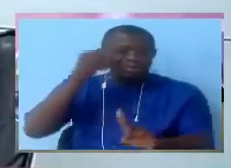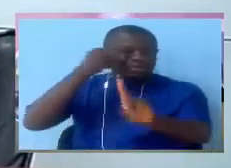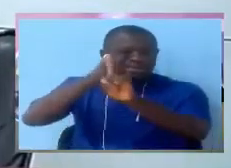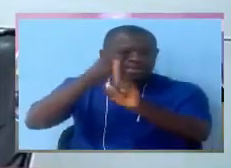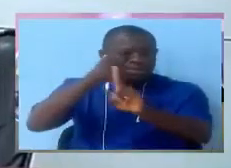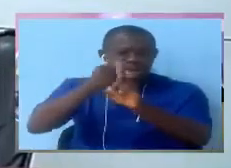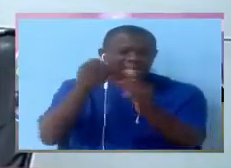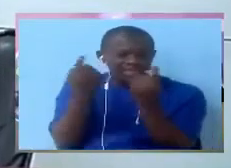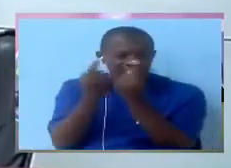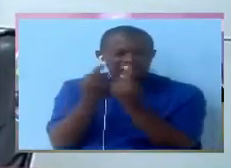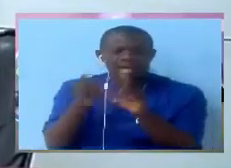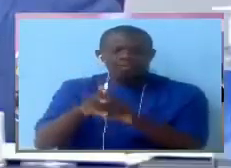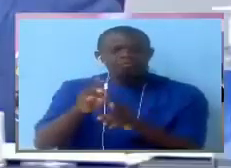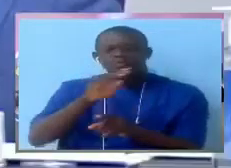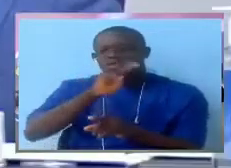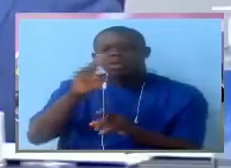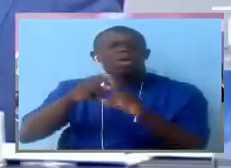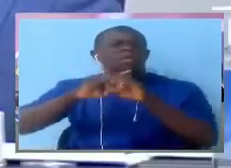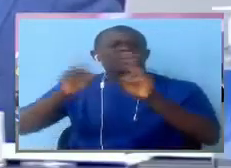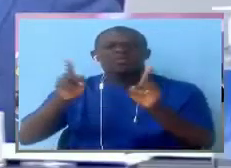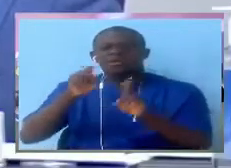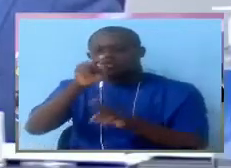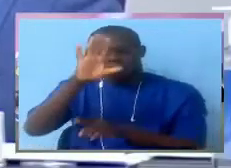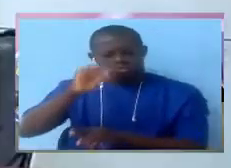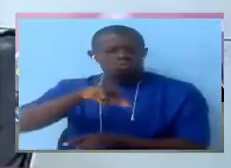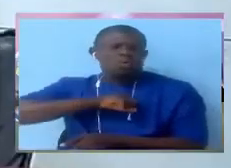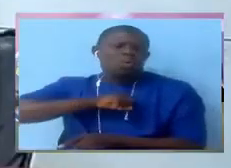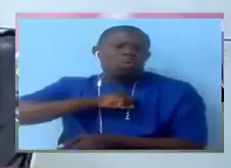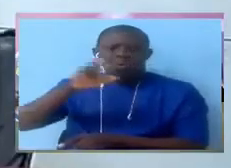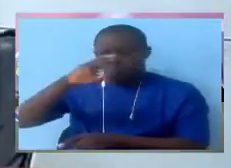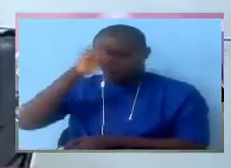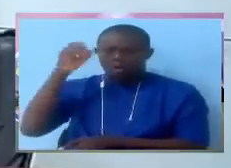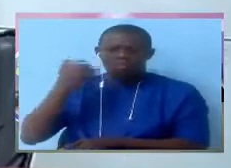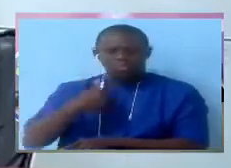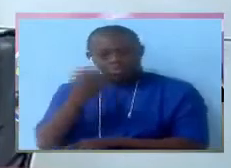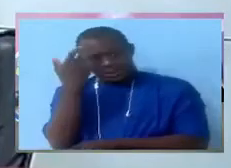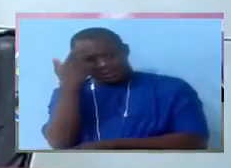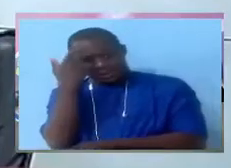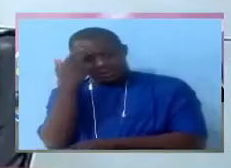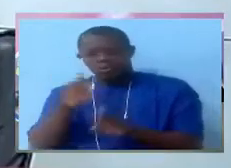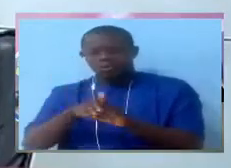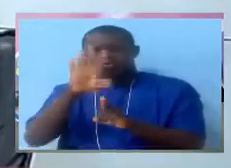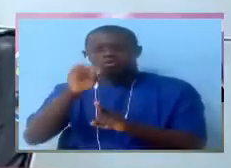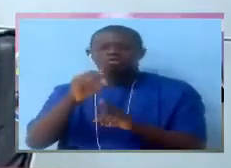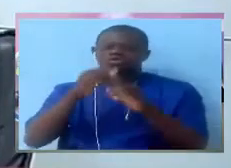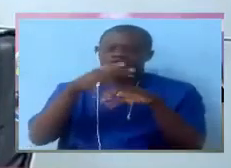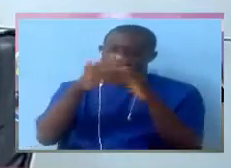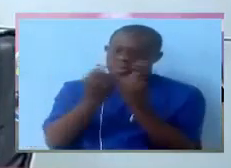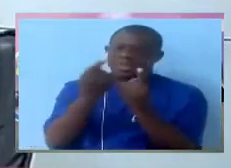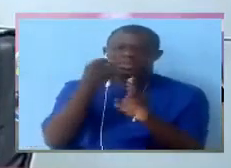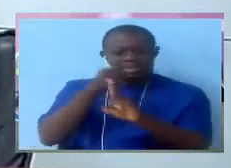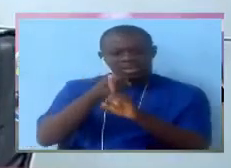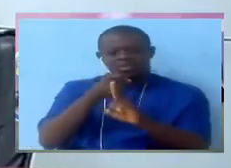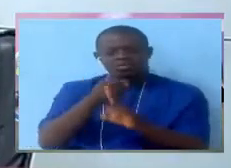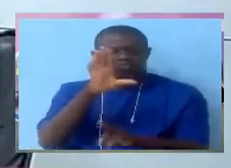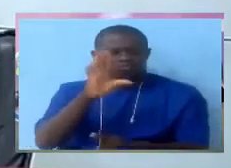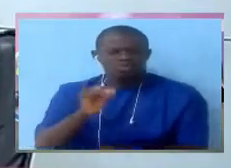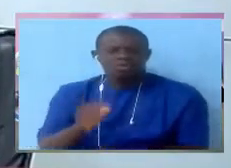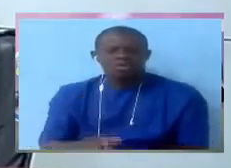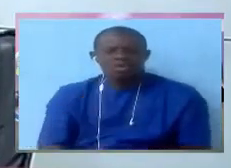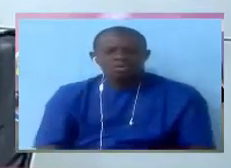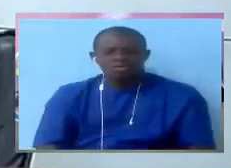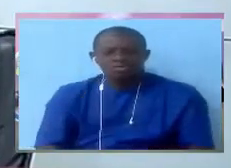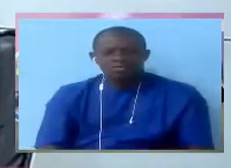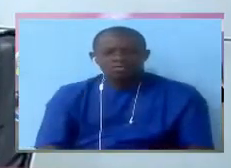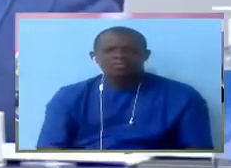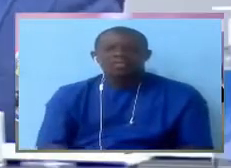when people see you going up and down and they don't know what you're up to, sometimes they just assume that you are dangerous or something like